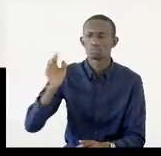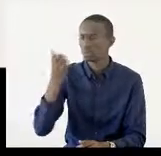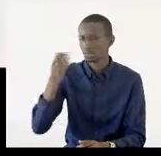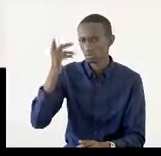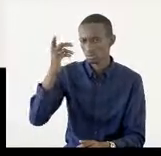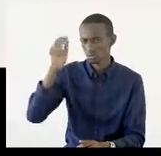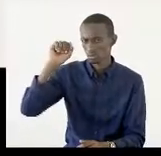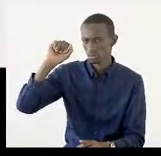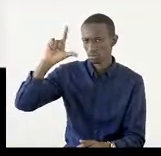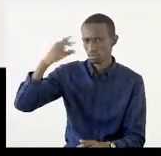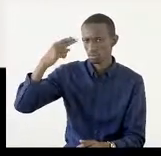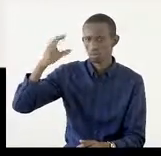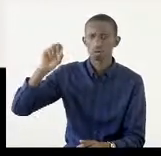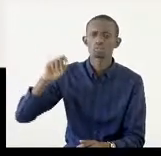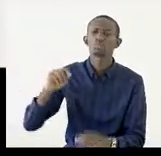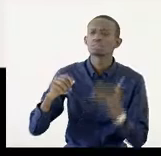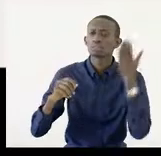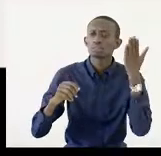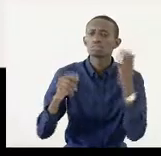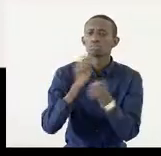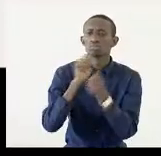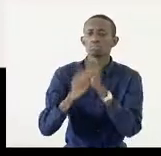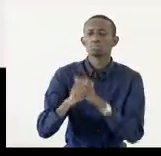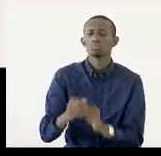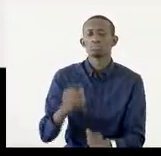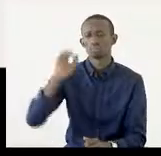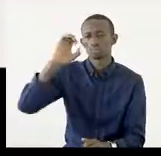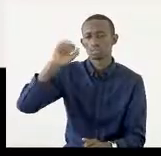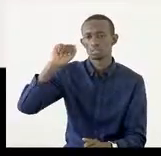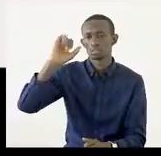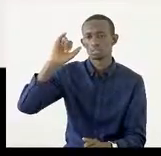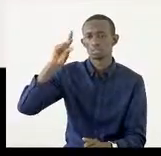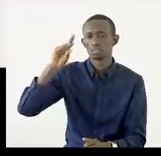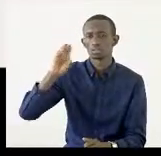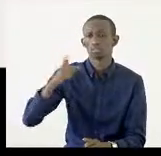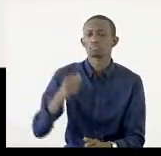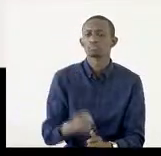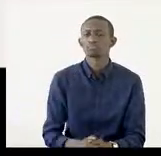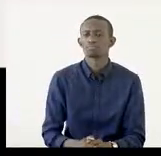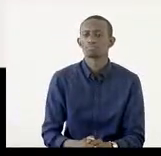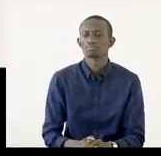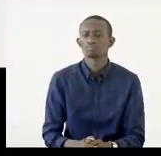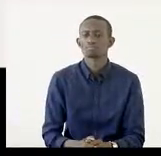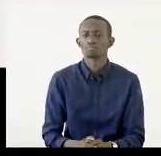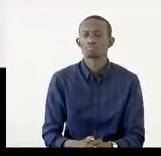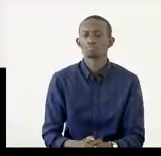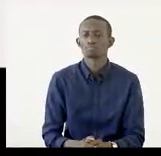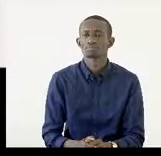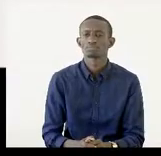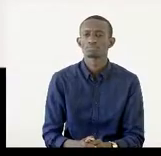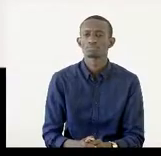alcohol, and then this one will change into a carboxylic acid. That is oxidation reduction